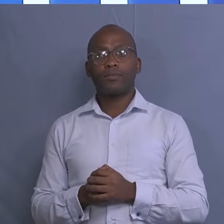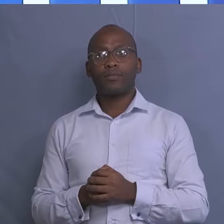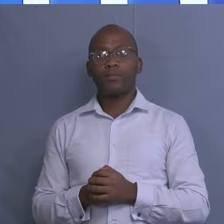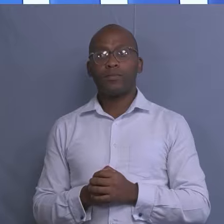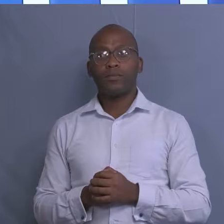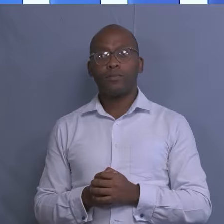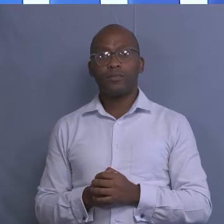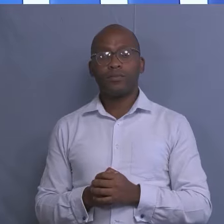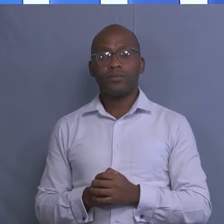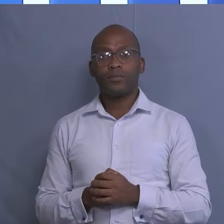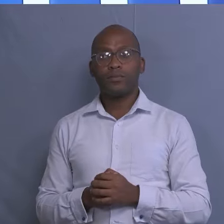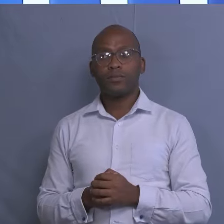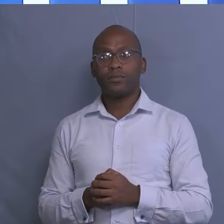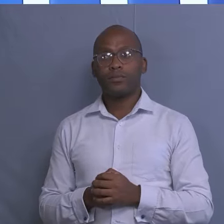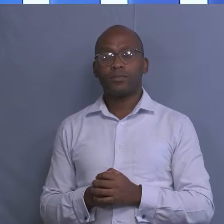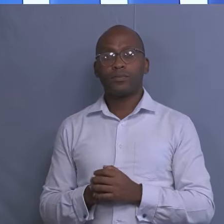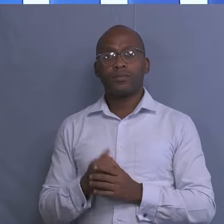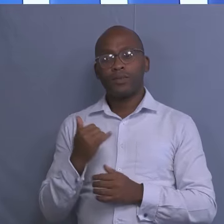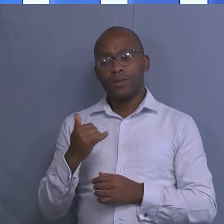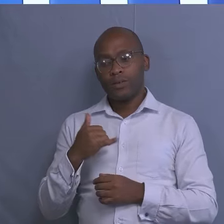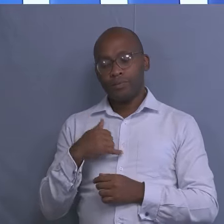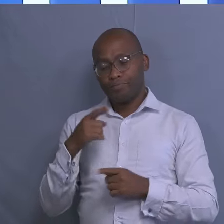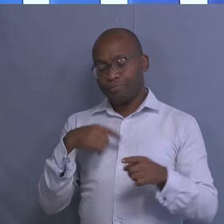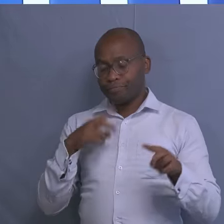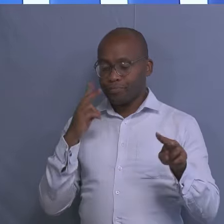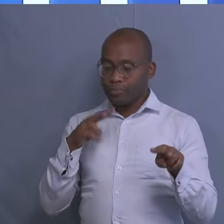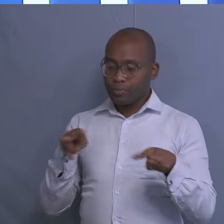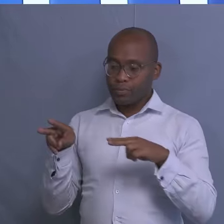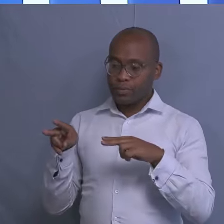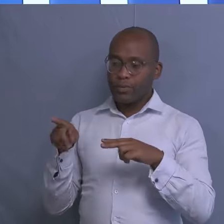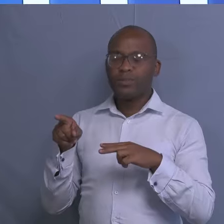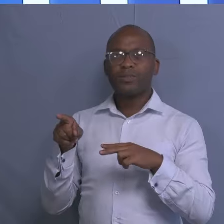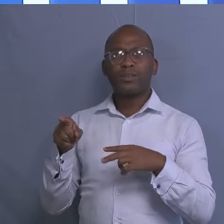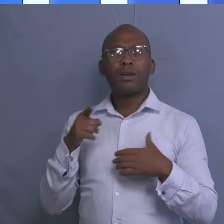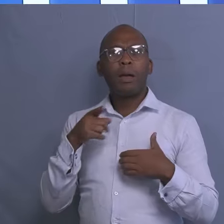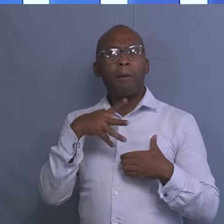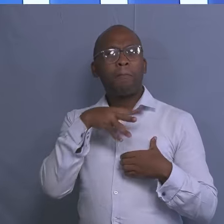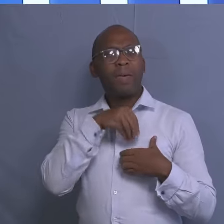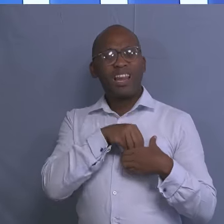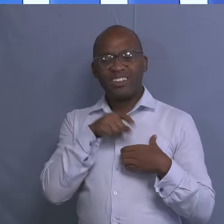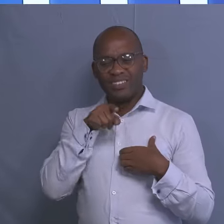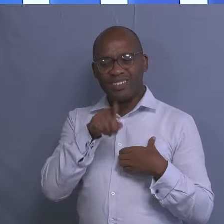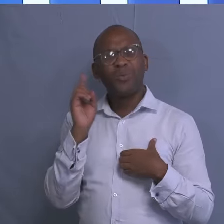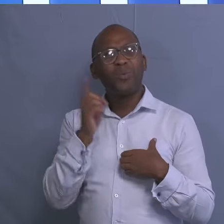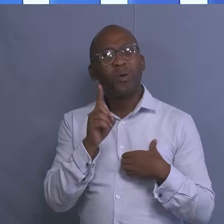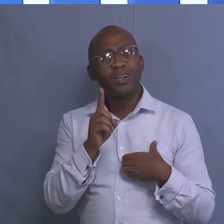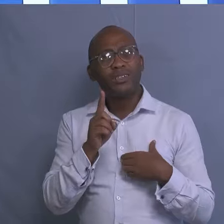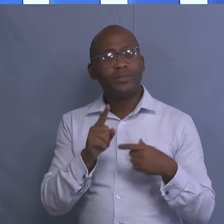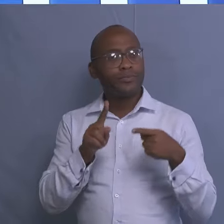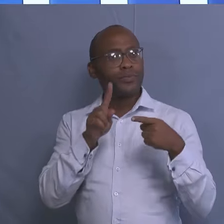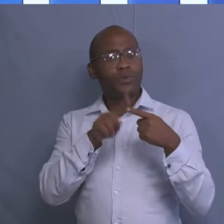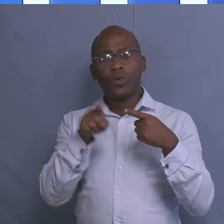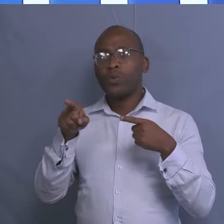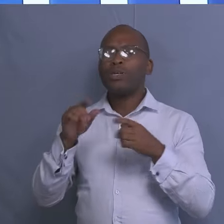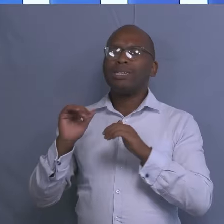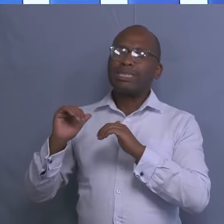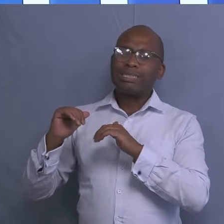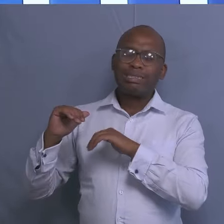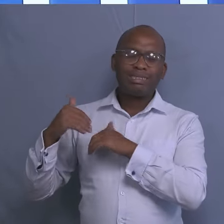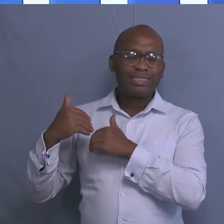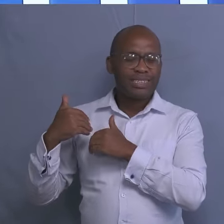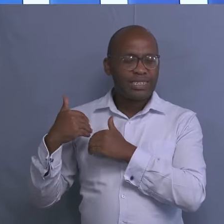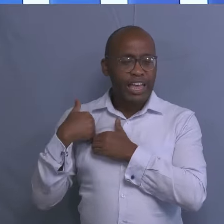let's look a little bit on the advantages or benefits of organic farming. It is less harmful